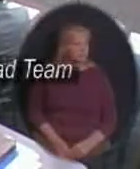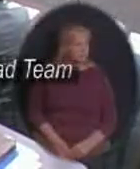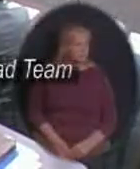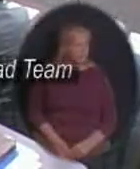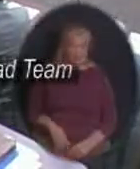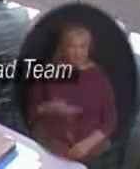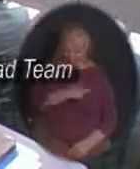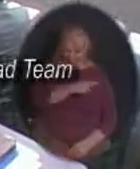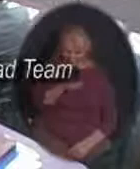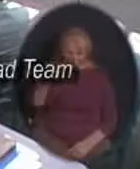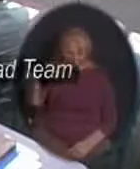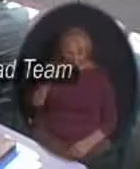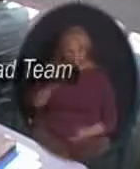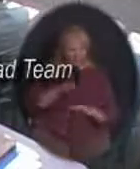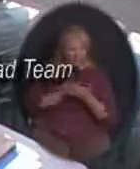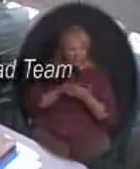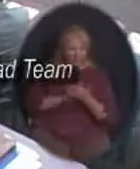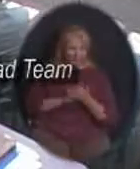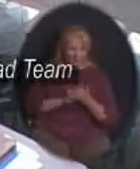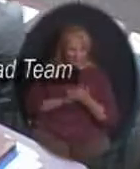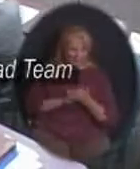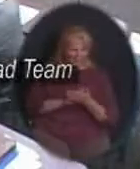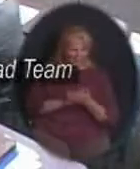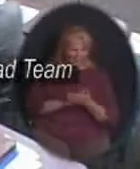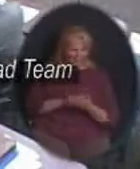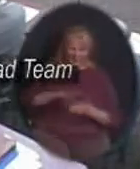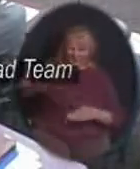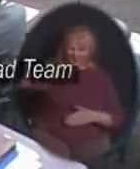Guys are clapping and you don't even know how fantastic they are yet.